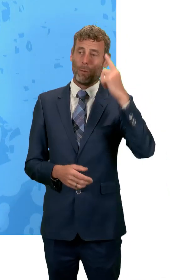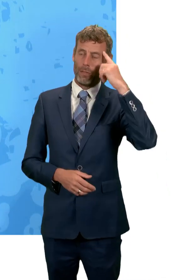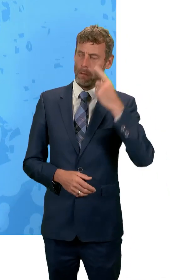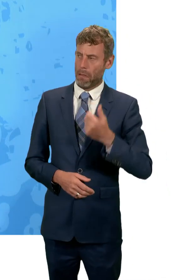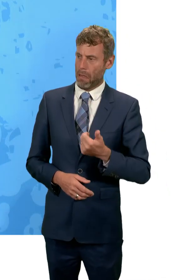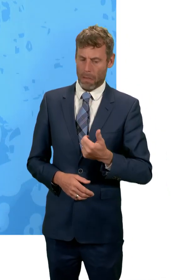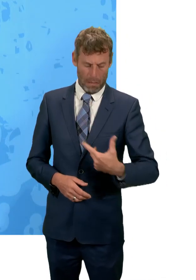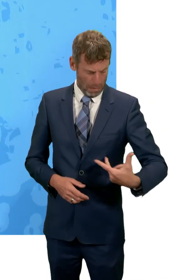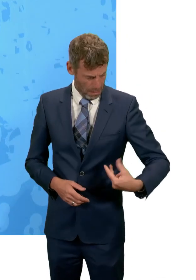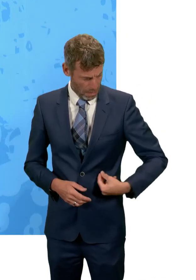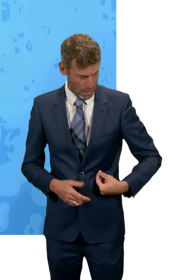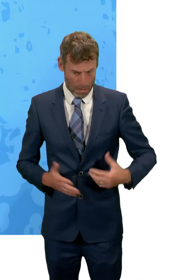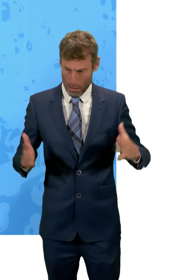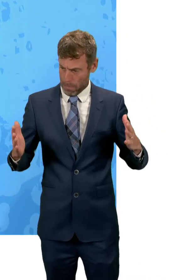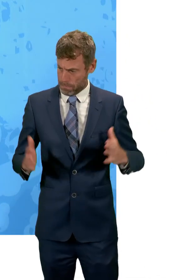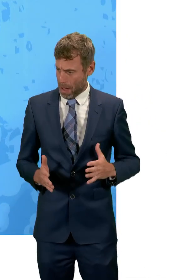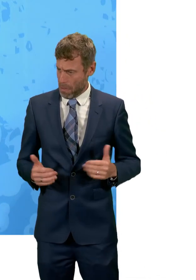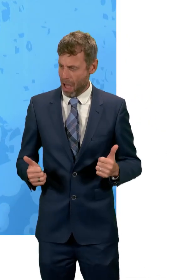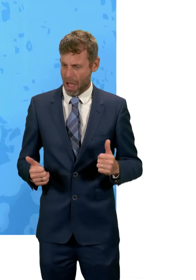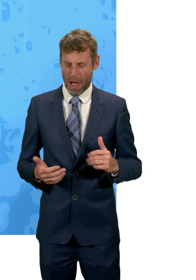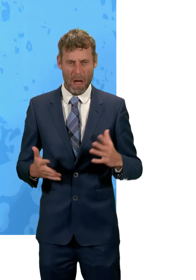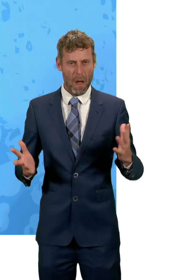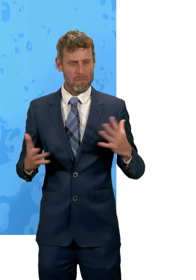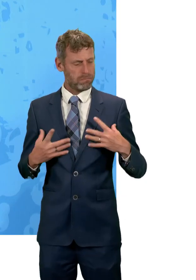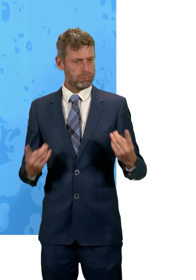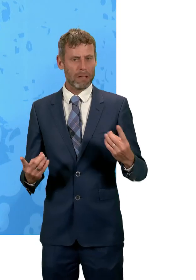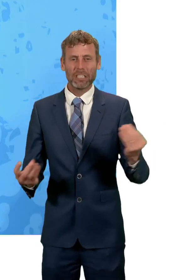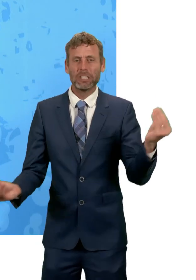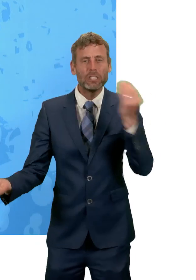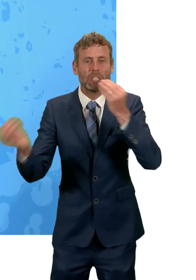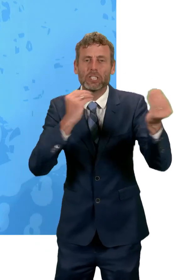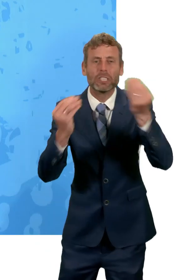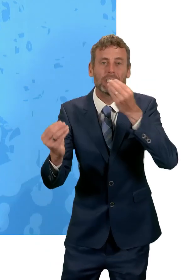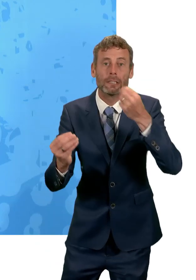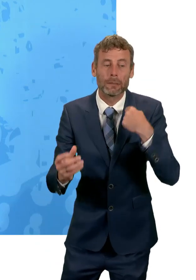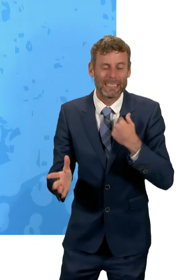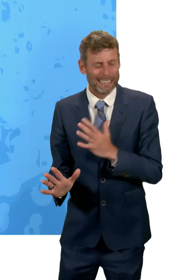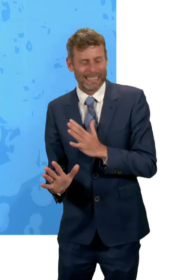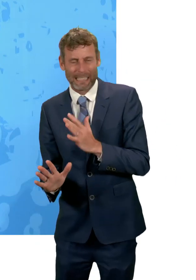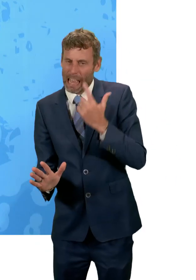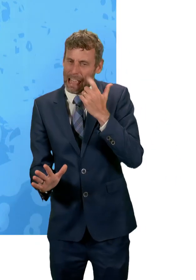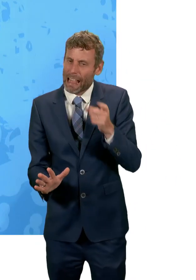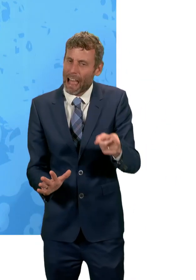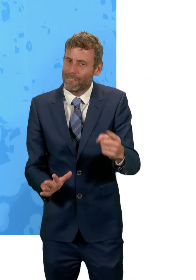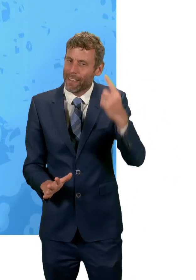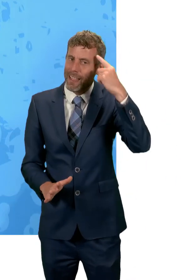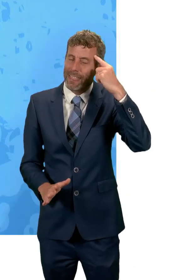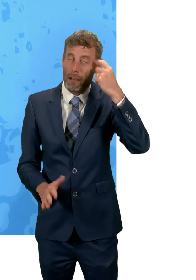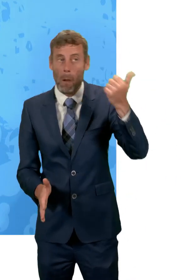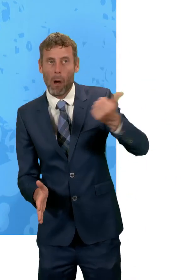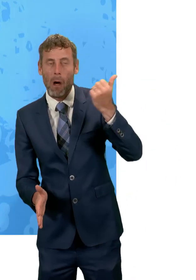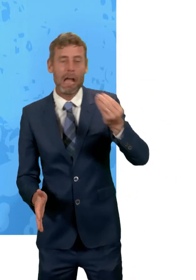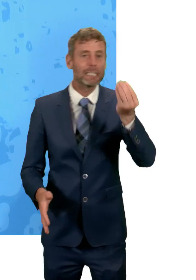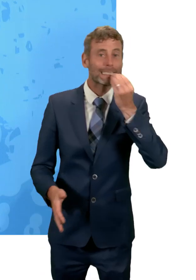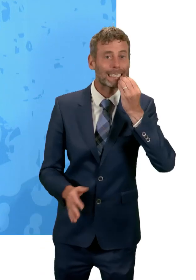a magic wand that fixes it at the end. I don't know, that was my first impressions when these type of drugs came out. But